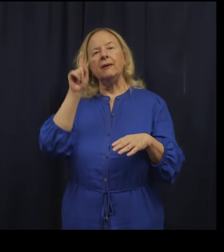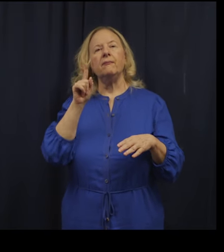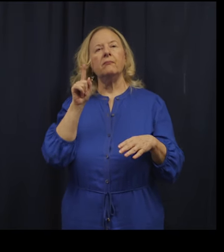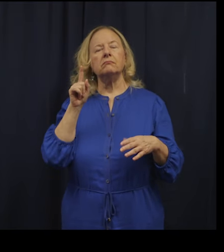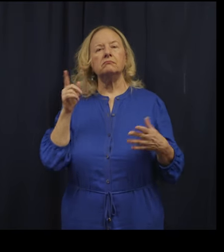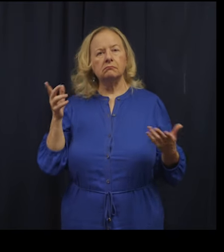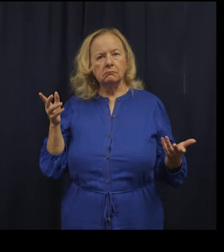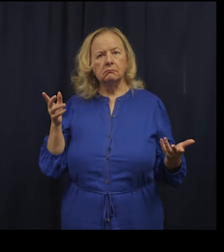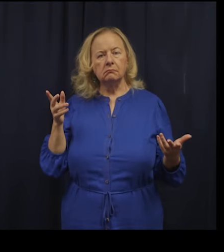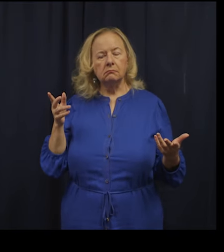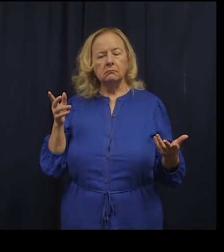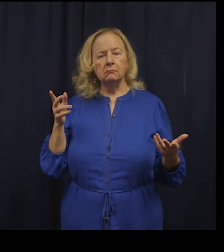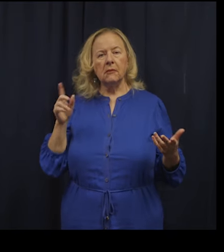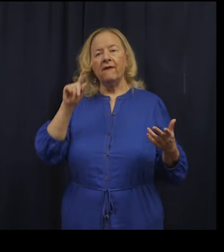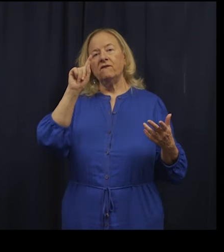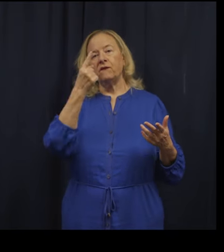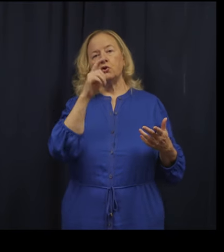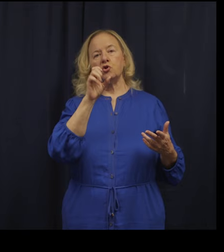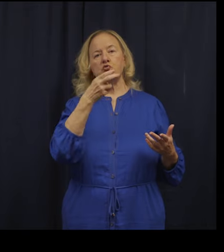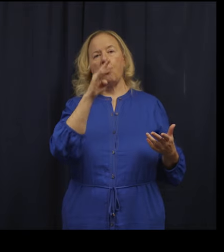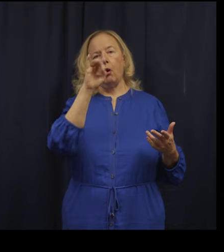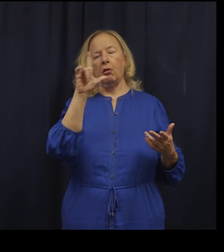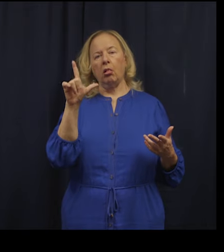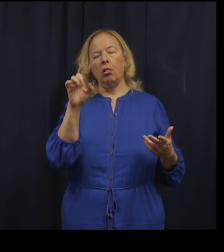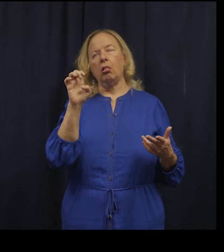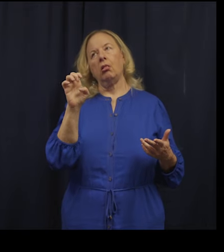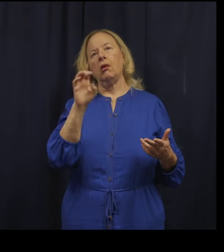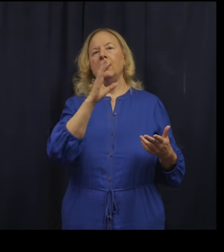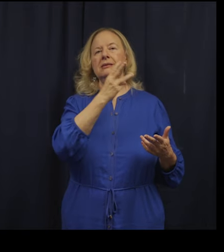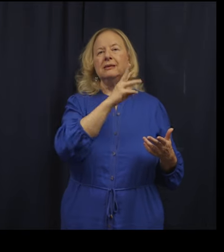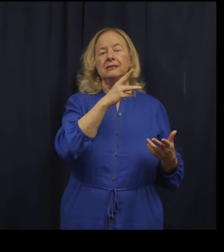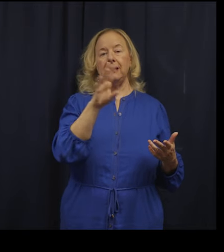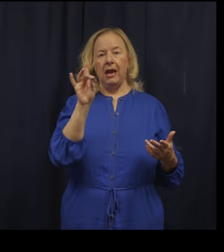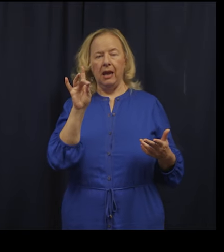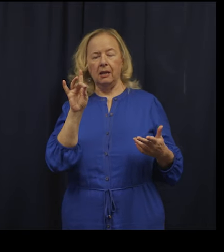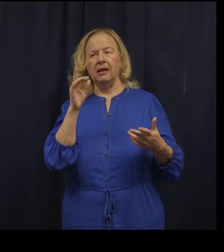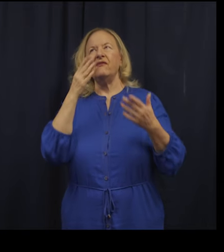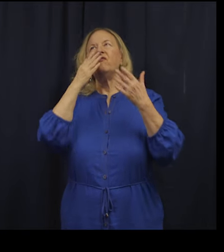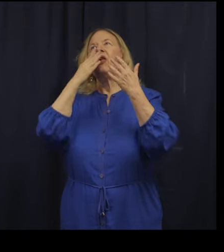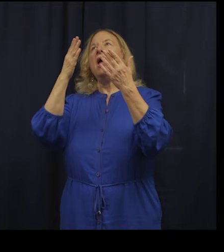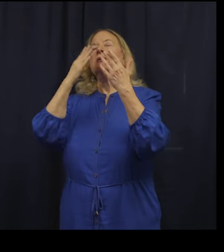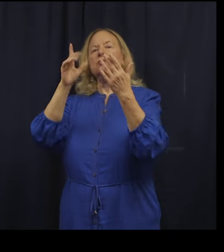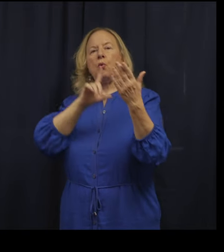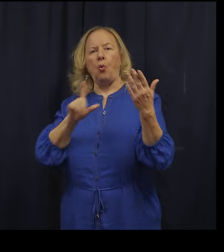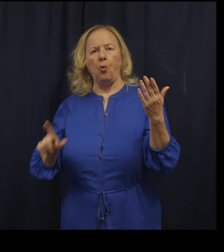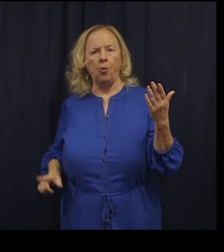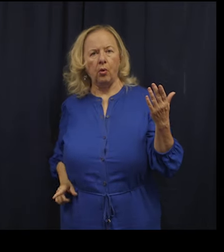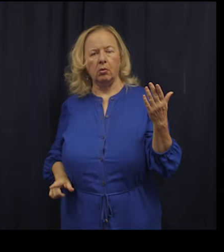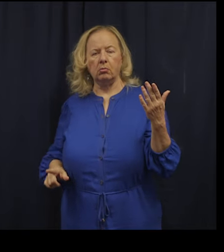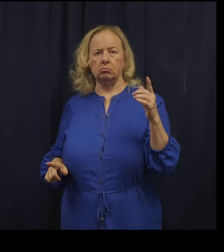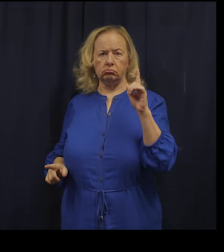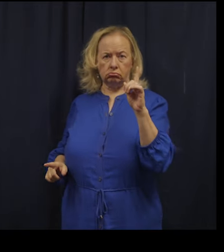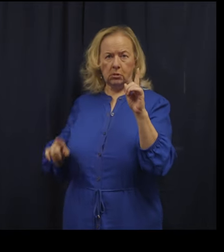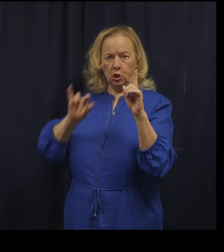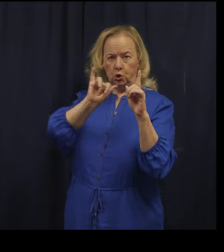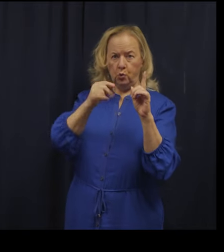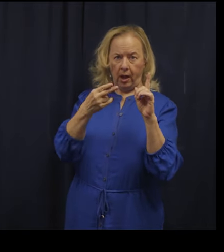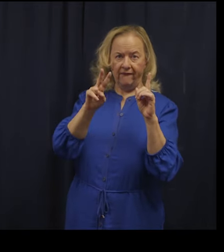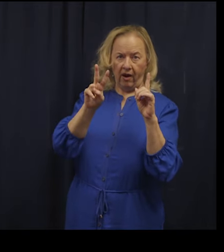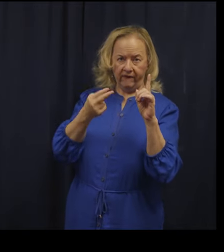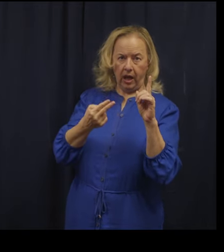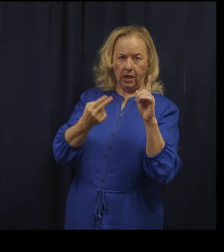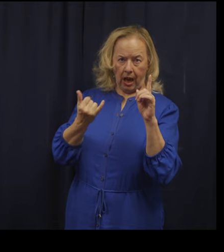him for. Look at 1 Chronicles 16:8. Give thanks to the Lord. This is the